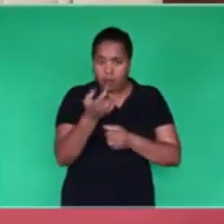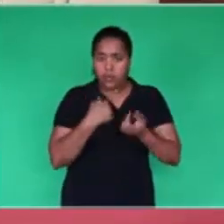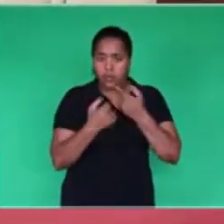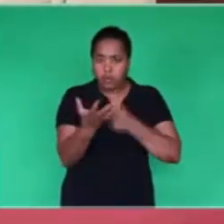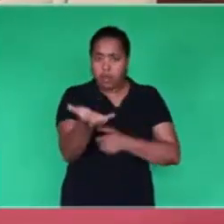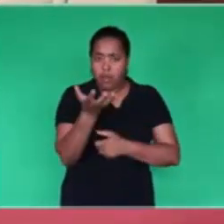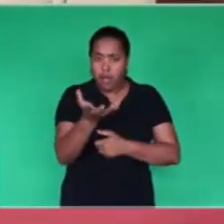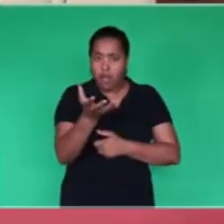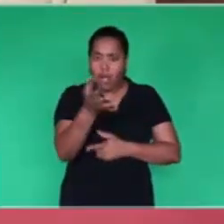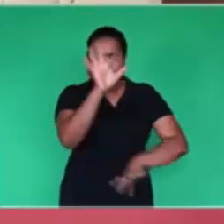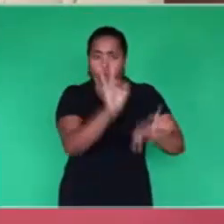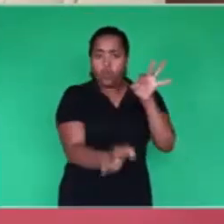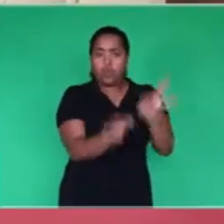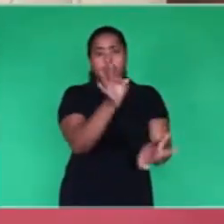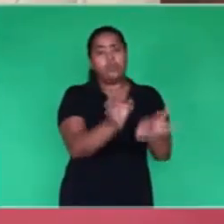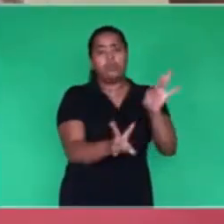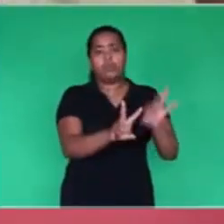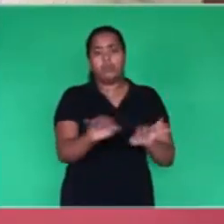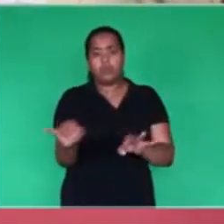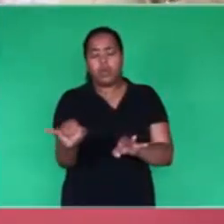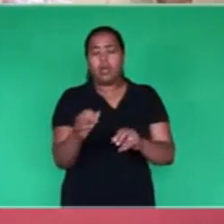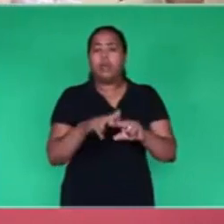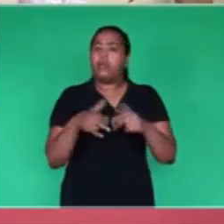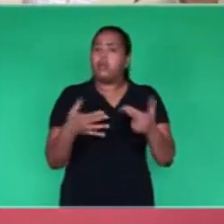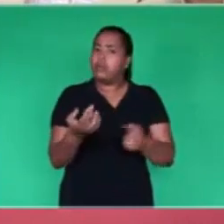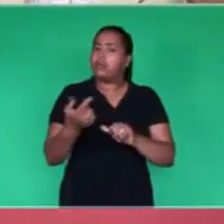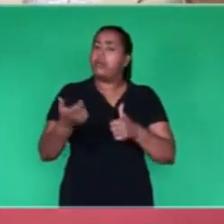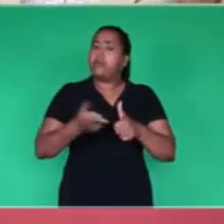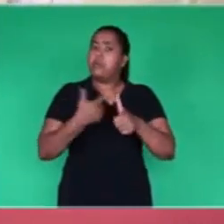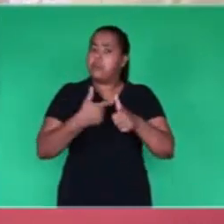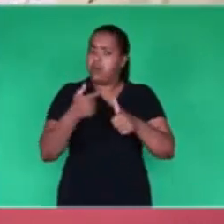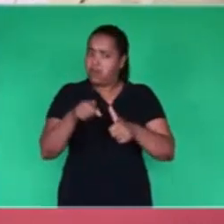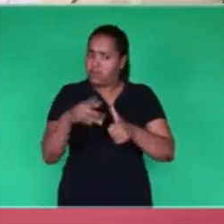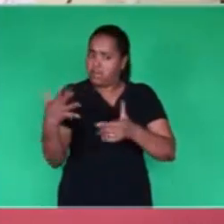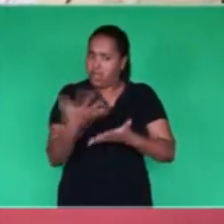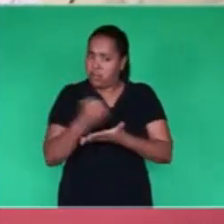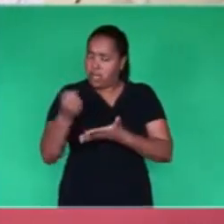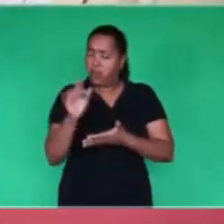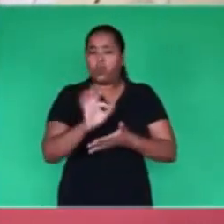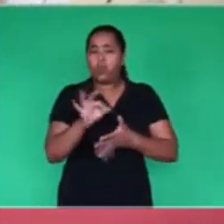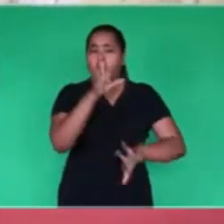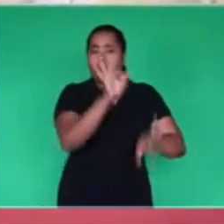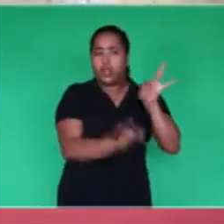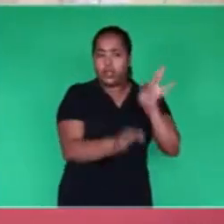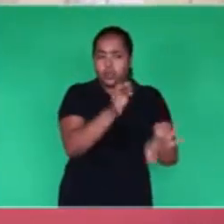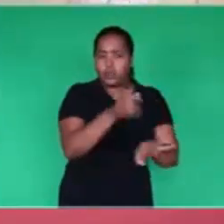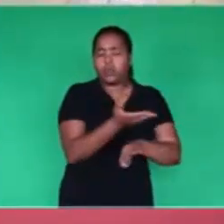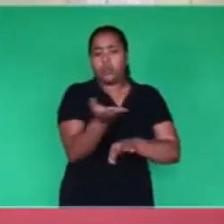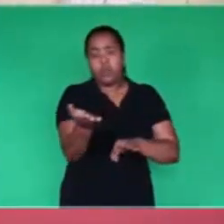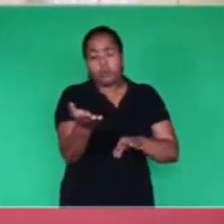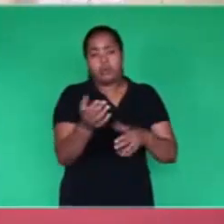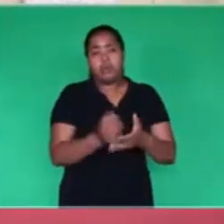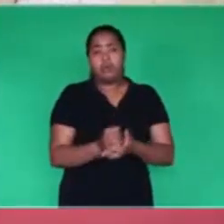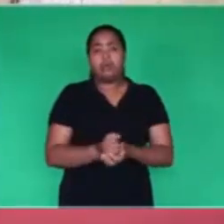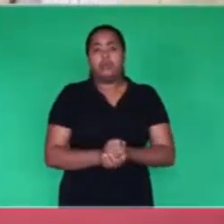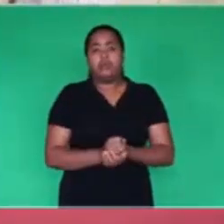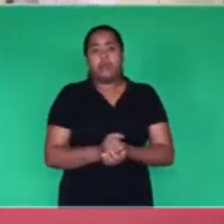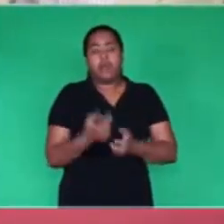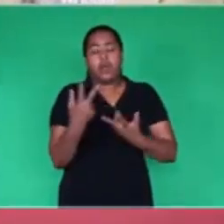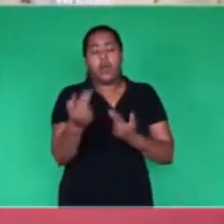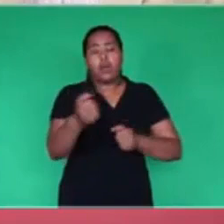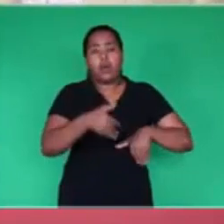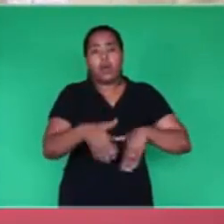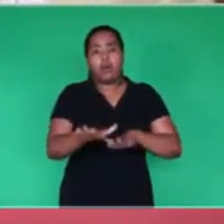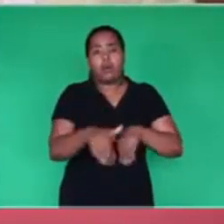word. We see the judgment over this army, and it will also be over those who do not